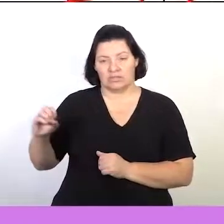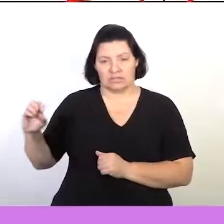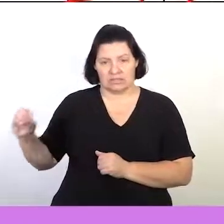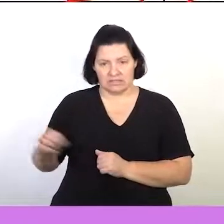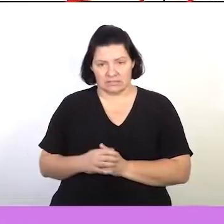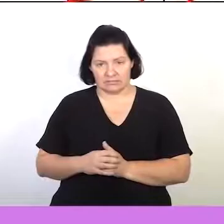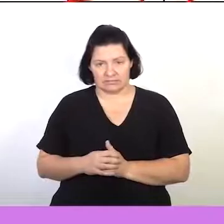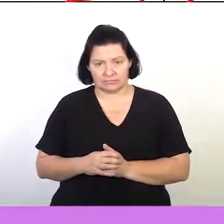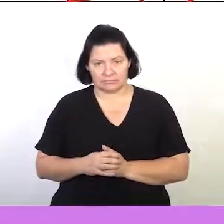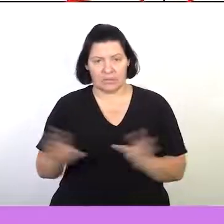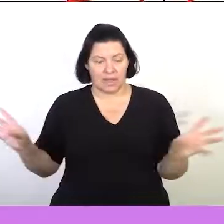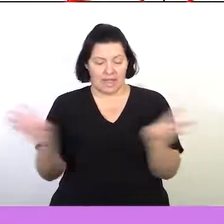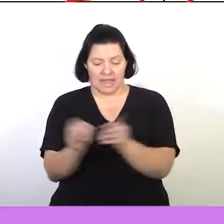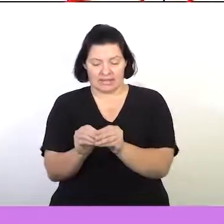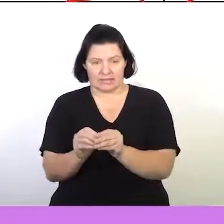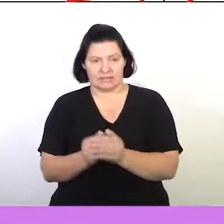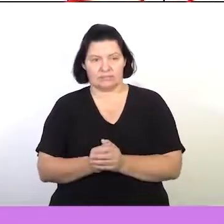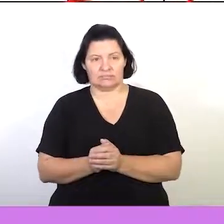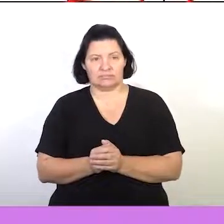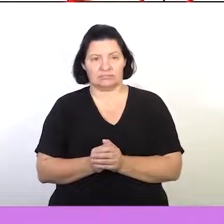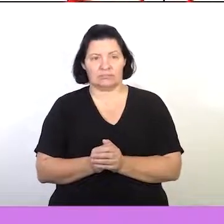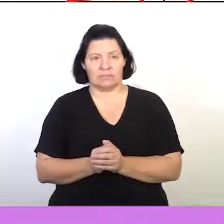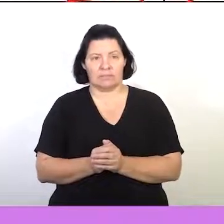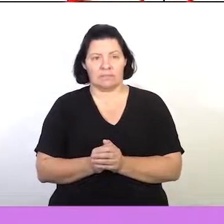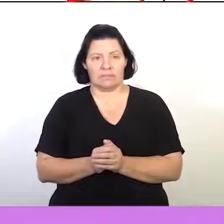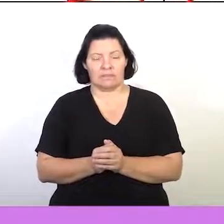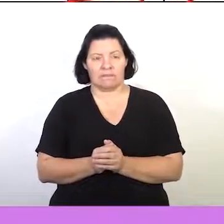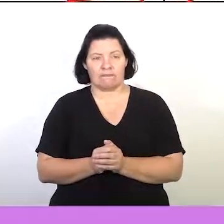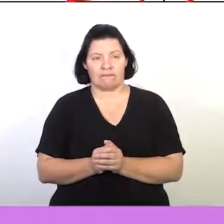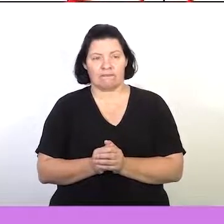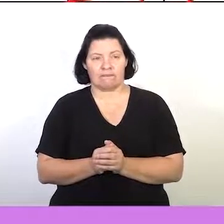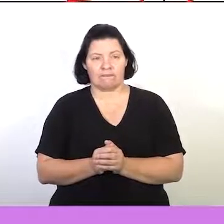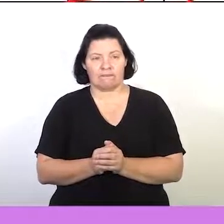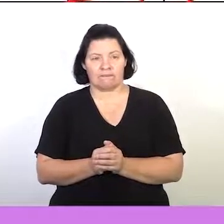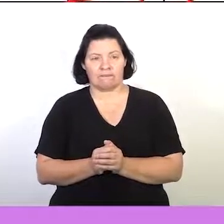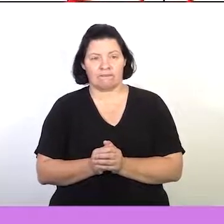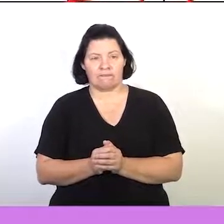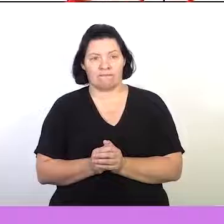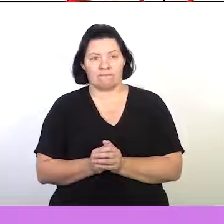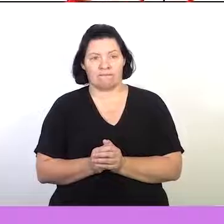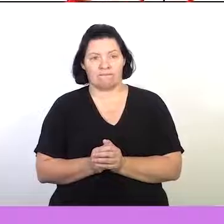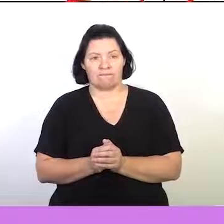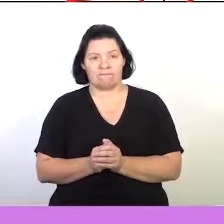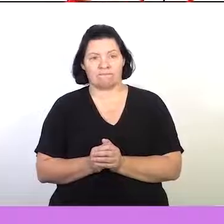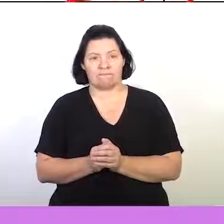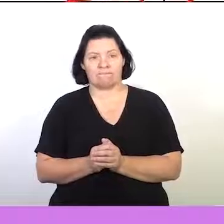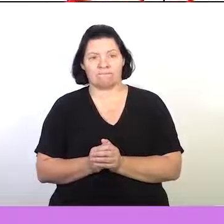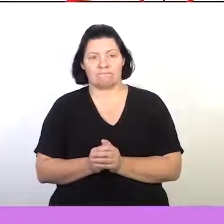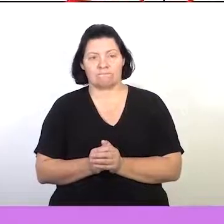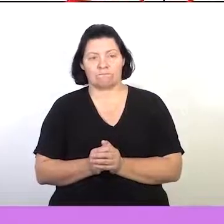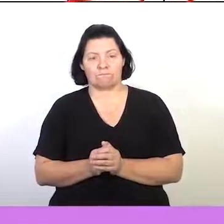412,000 rand. Let's add the two together. So it's 100,400 rand plus